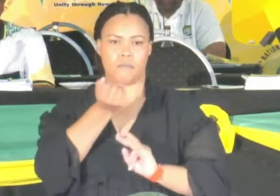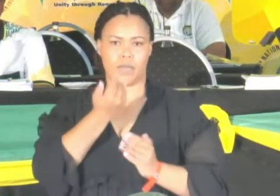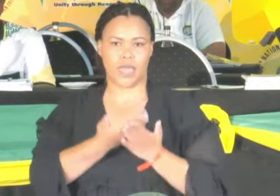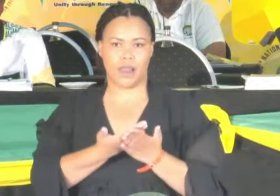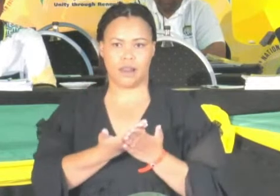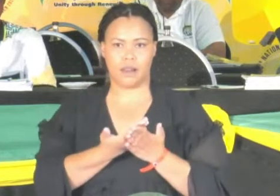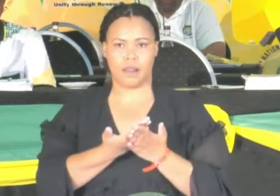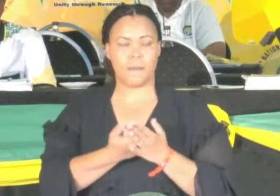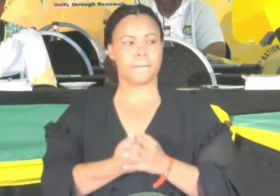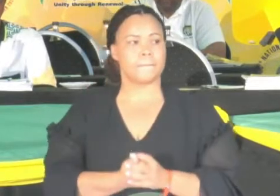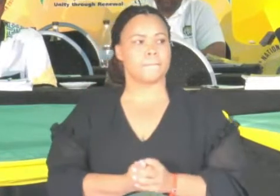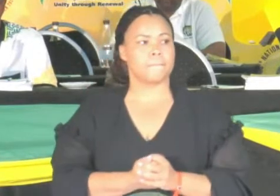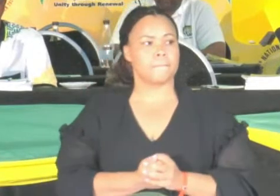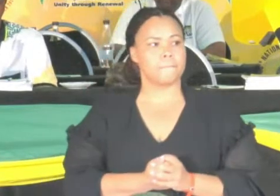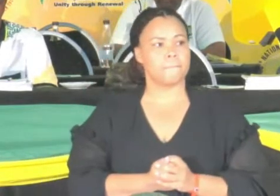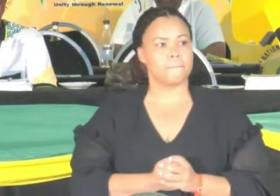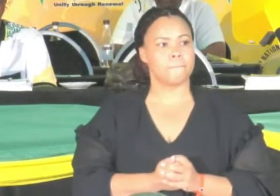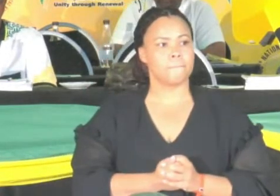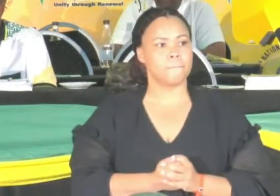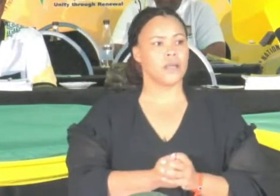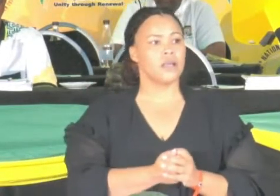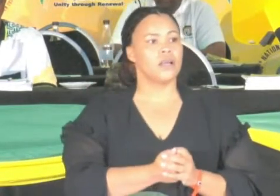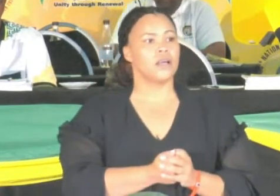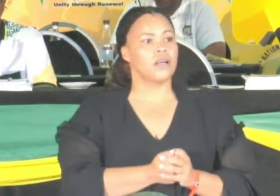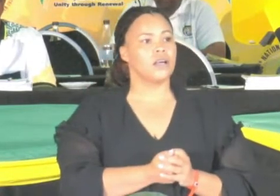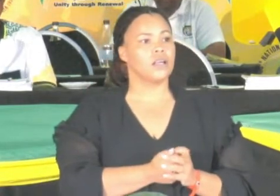Through the deliberations in commissions,